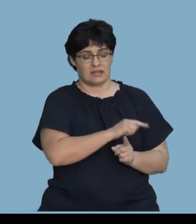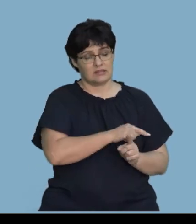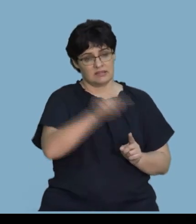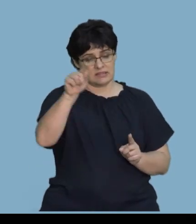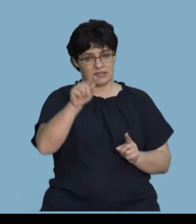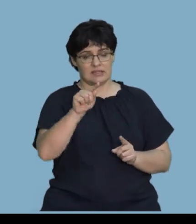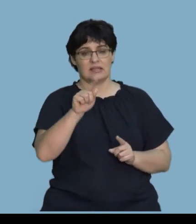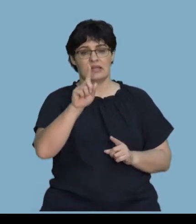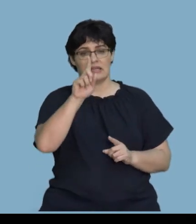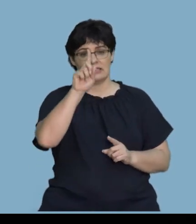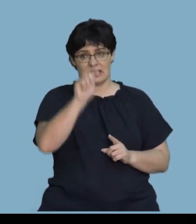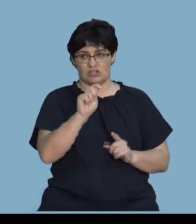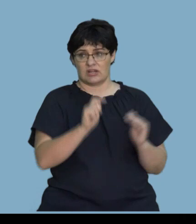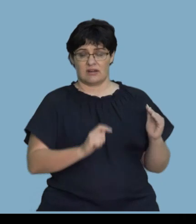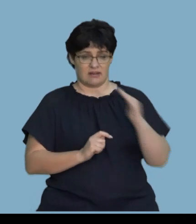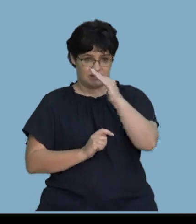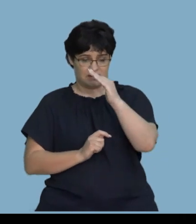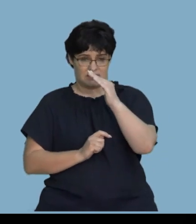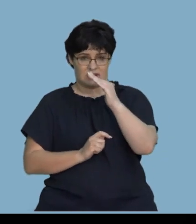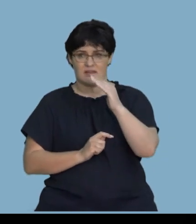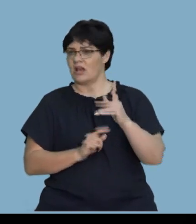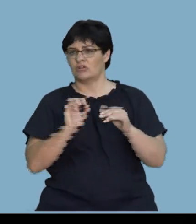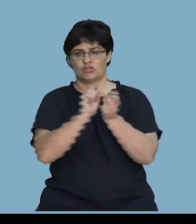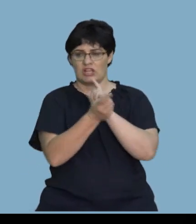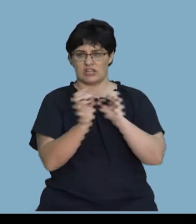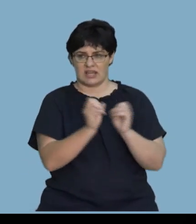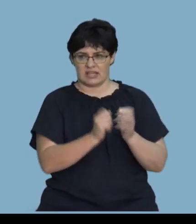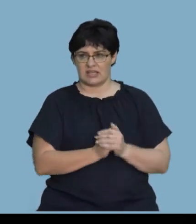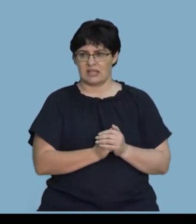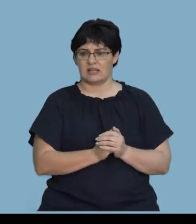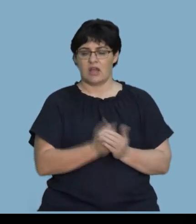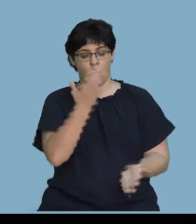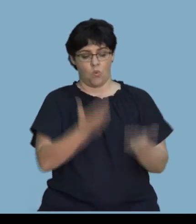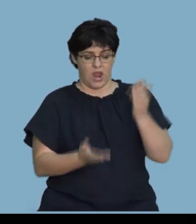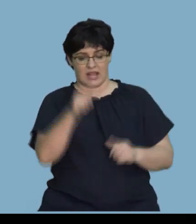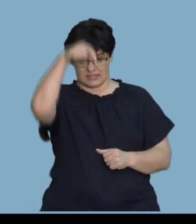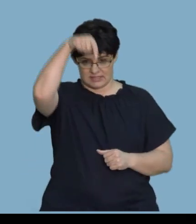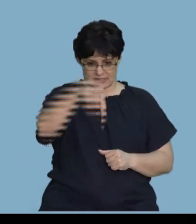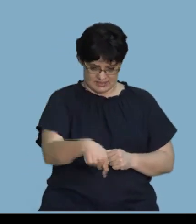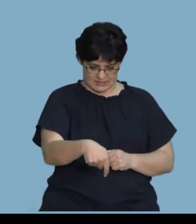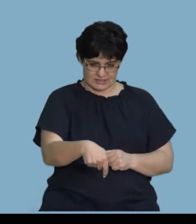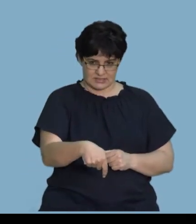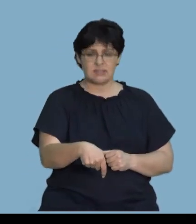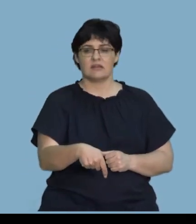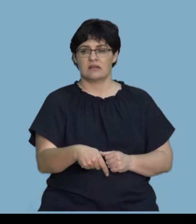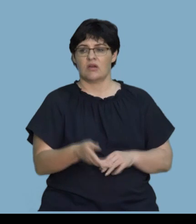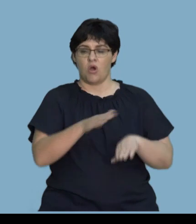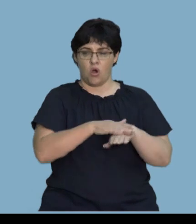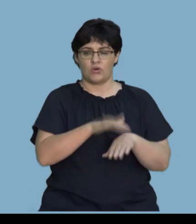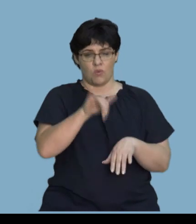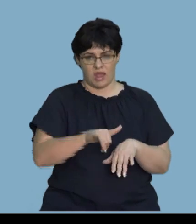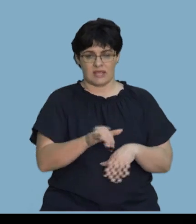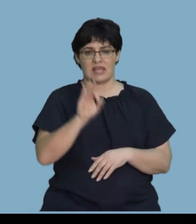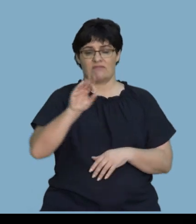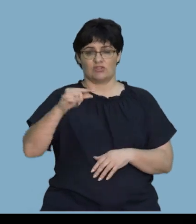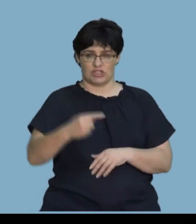that direction. We did not change anything, okay? That's the weight acting on sphere Y, which is our Fg. And then